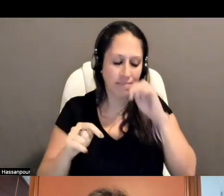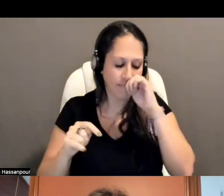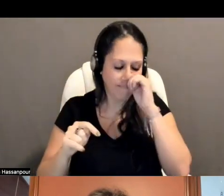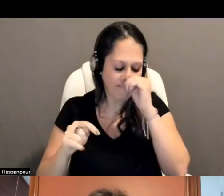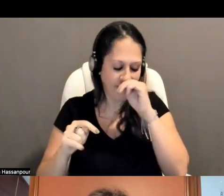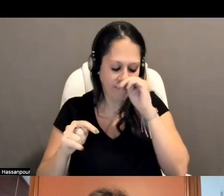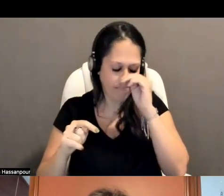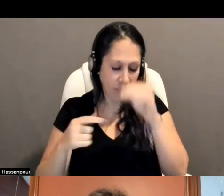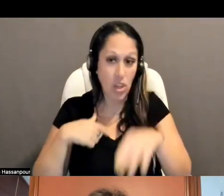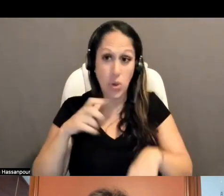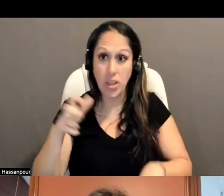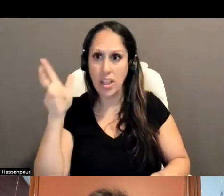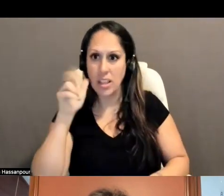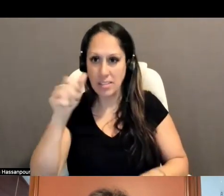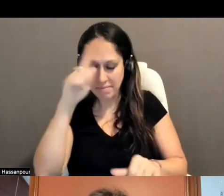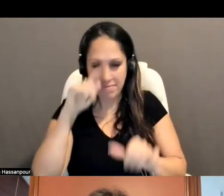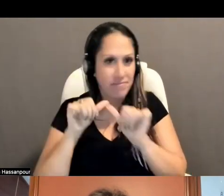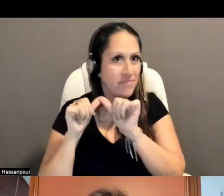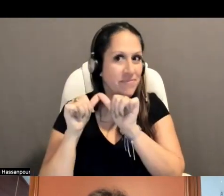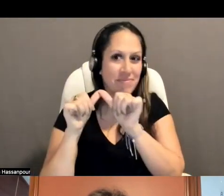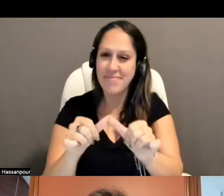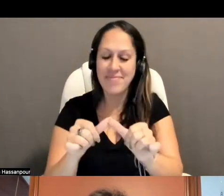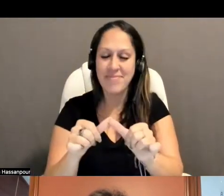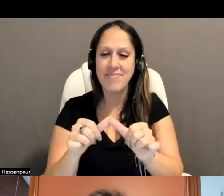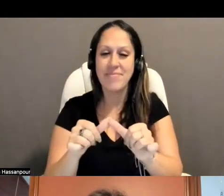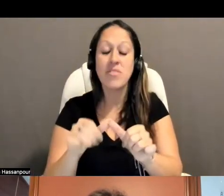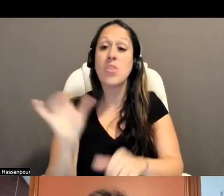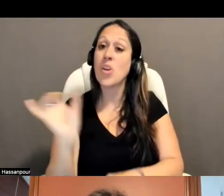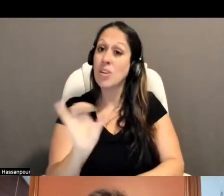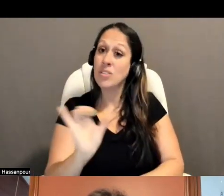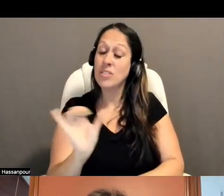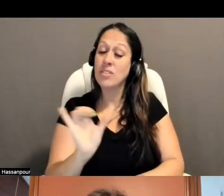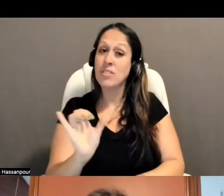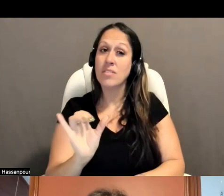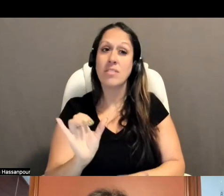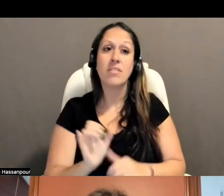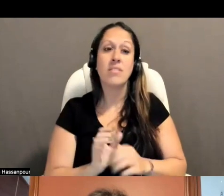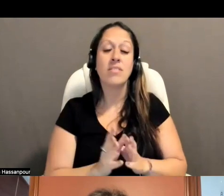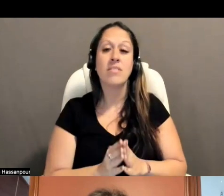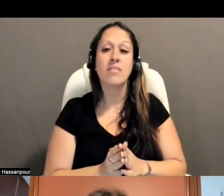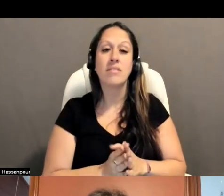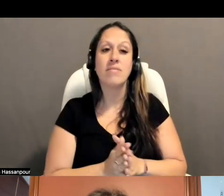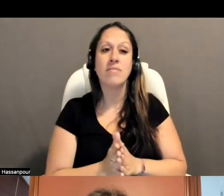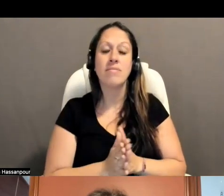to it forever. Oh, And also,